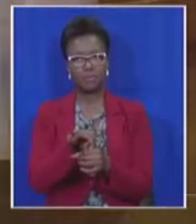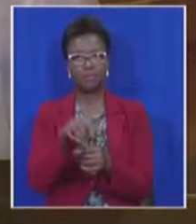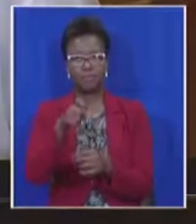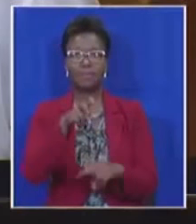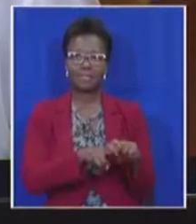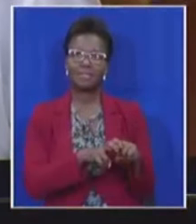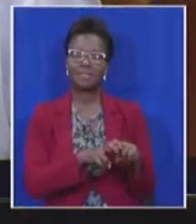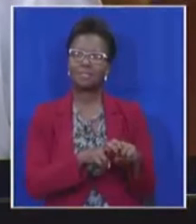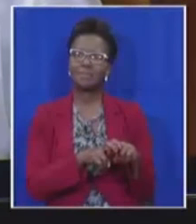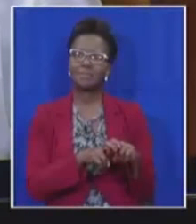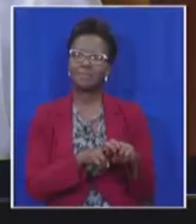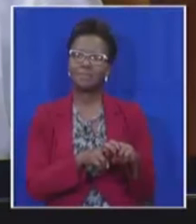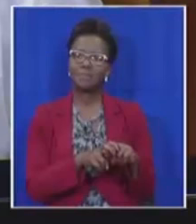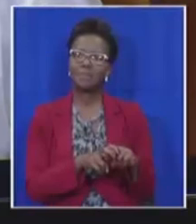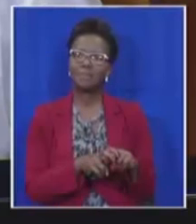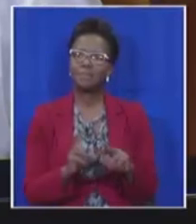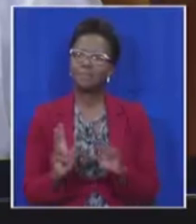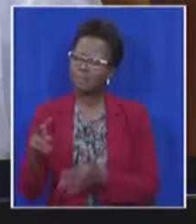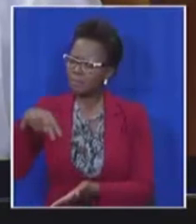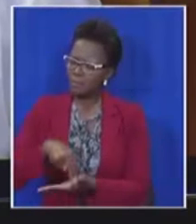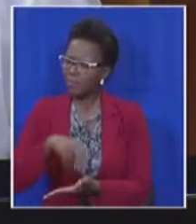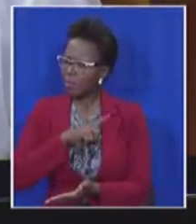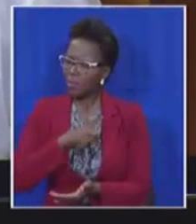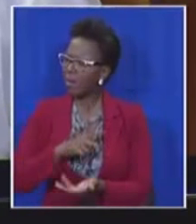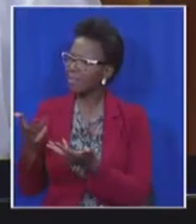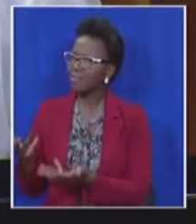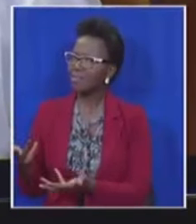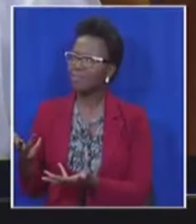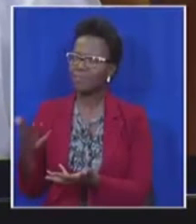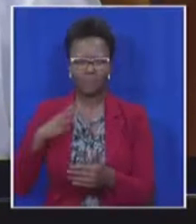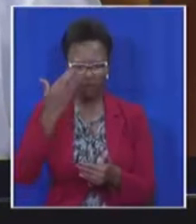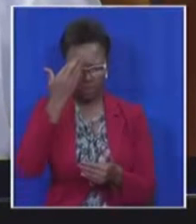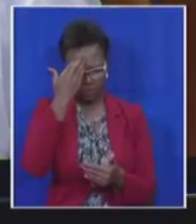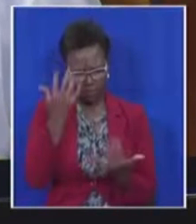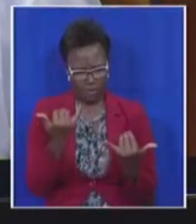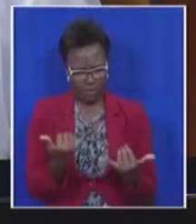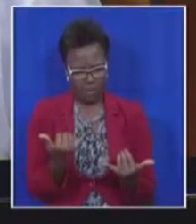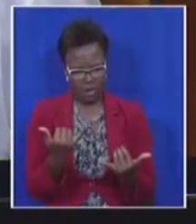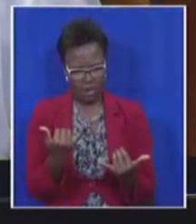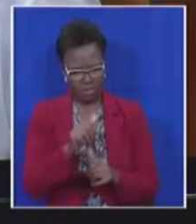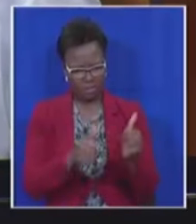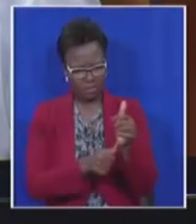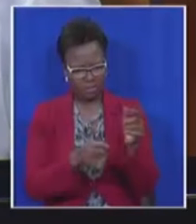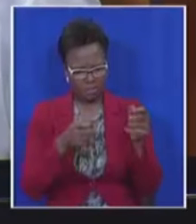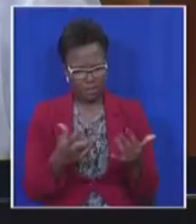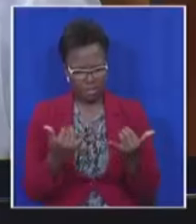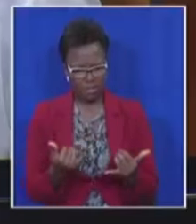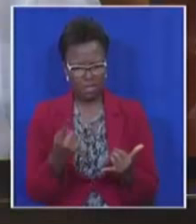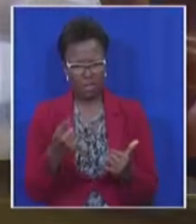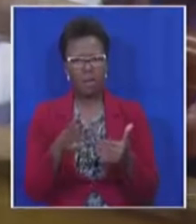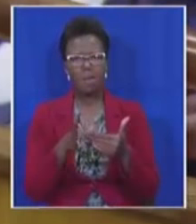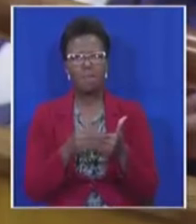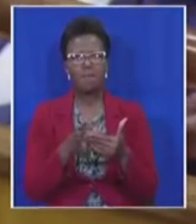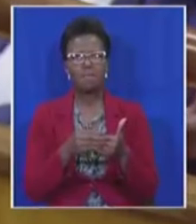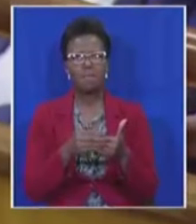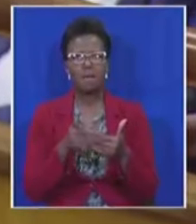please. What are you raising, Honourable Member? No, I'm raising on a point of order, Deputy Speaker, that a member make a